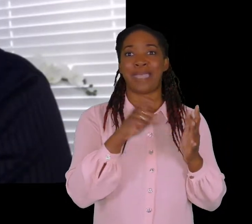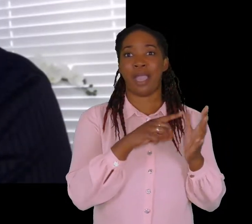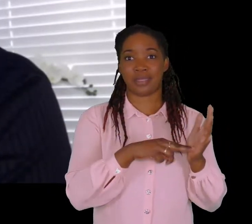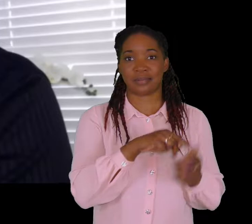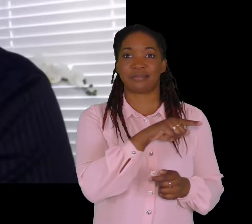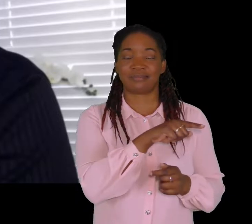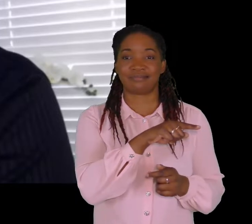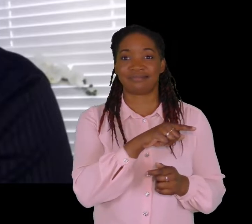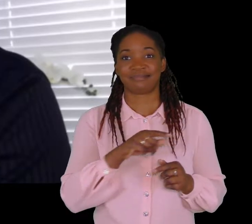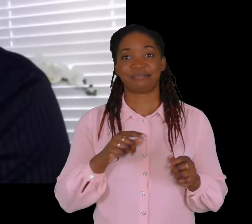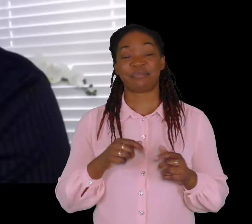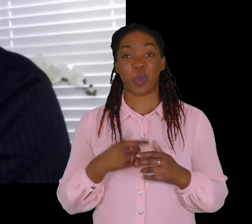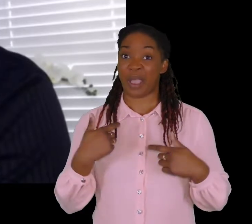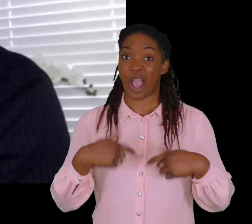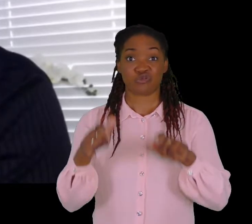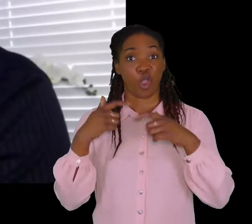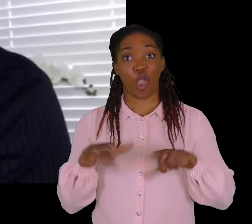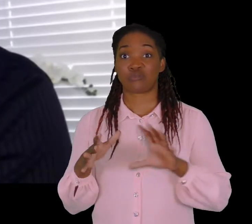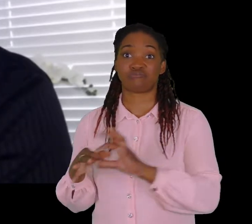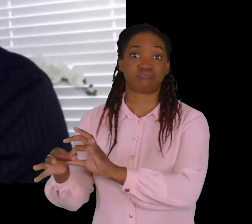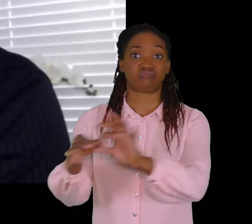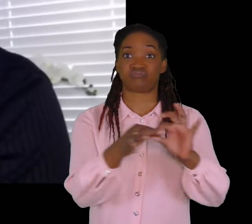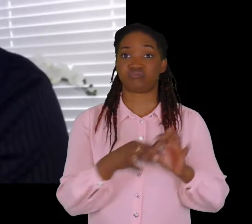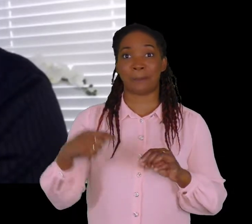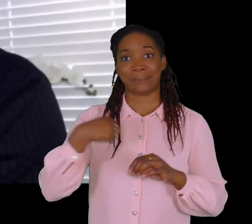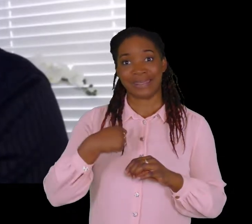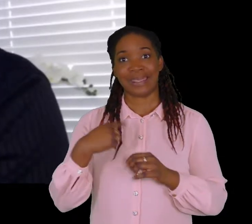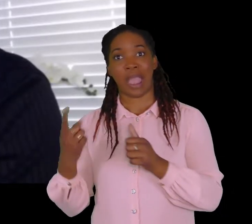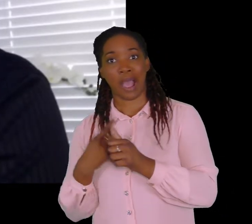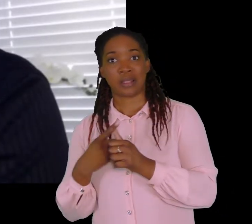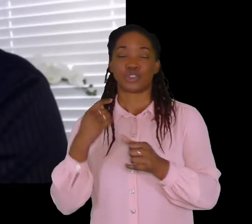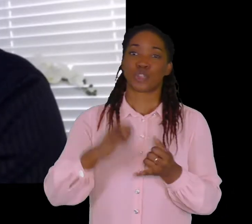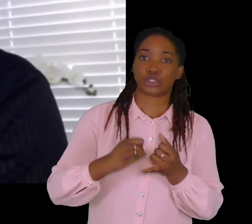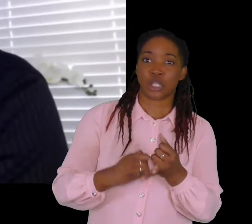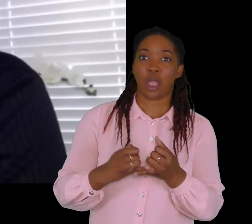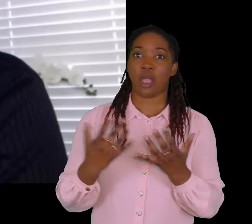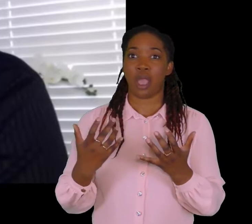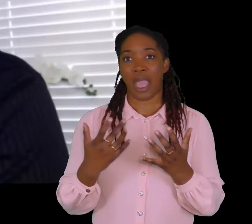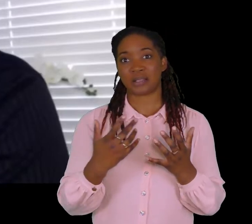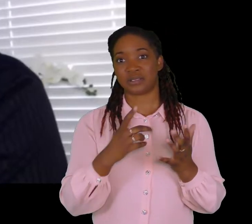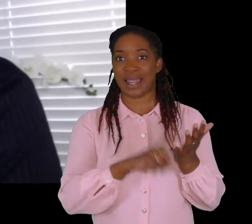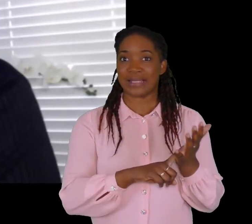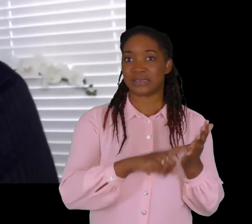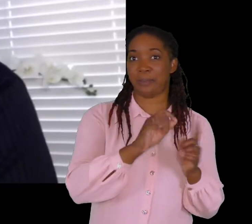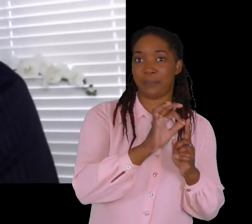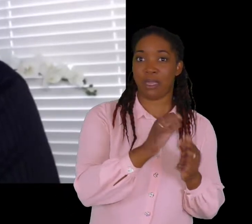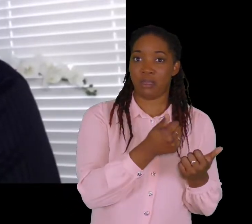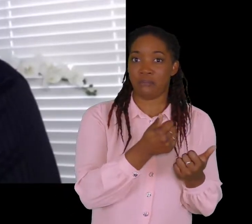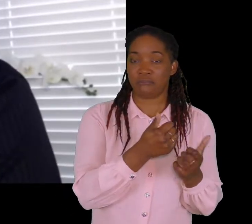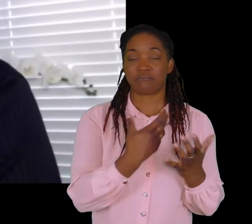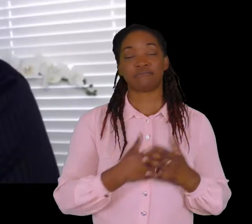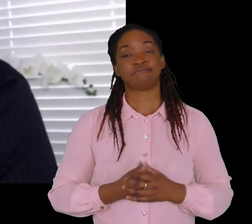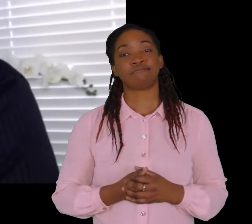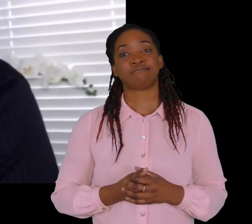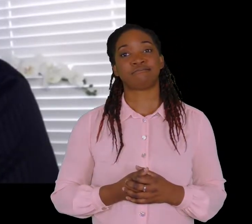Thuli, included the work of both Alan, myself, Sonia Boyce, Patika and Thuli, and Keith Piper.